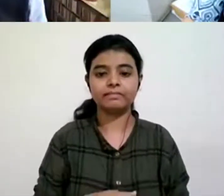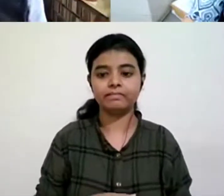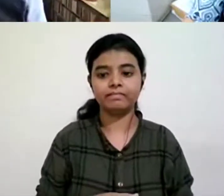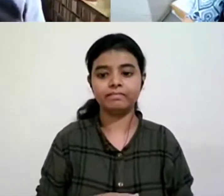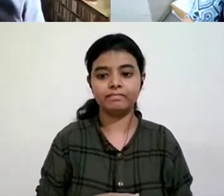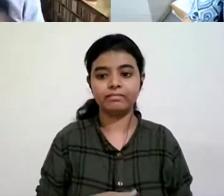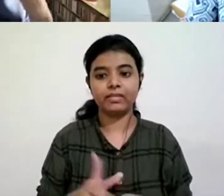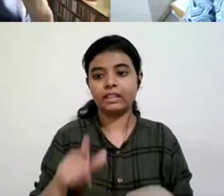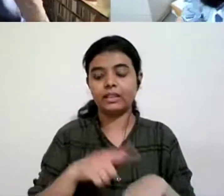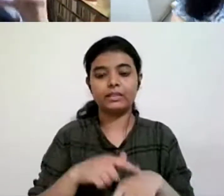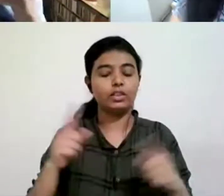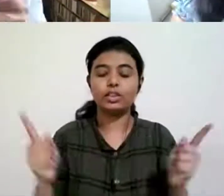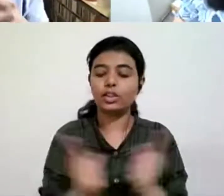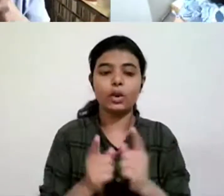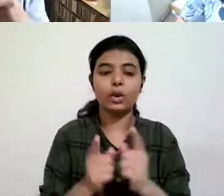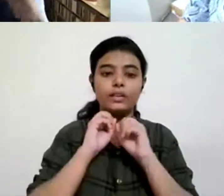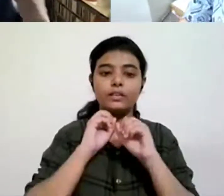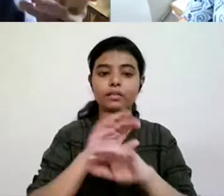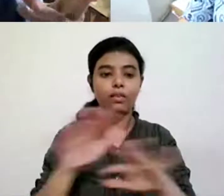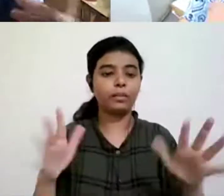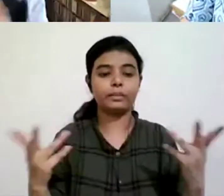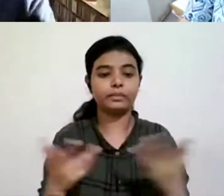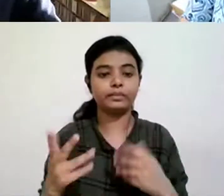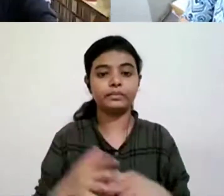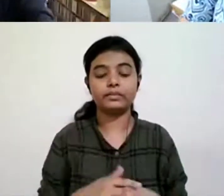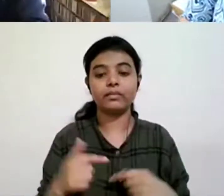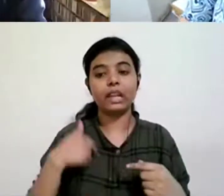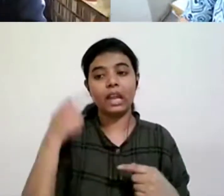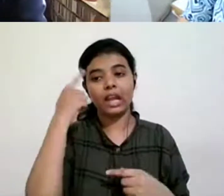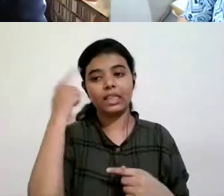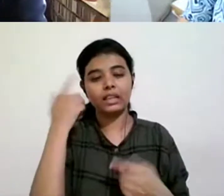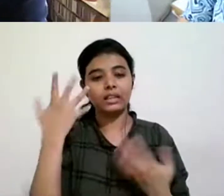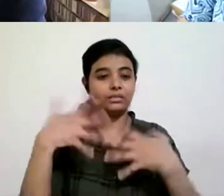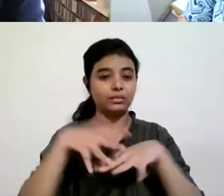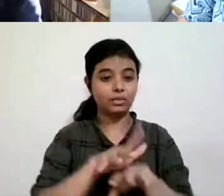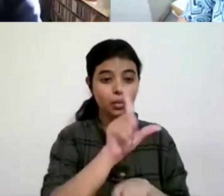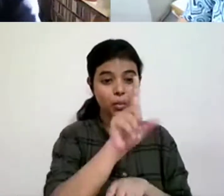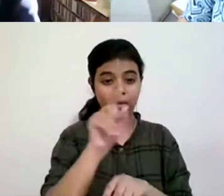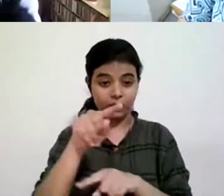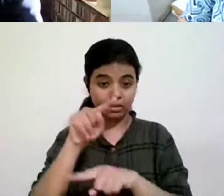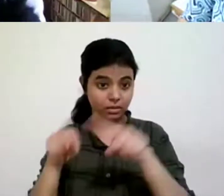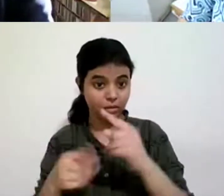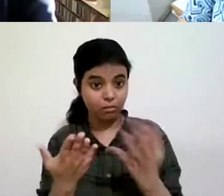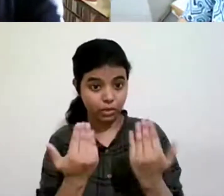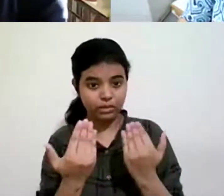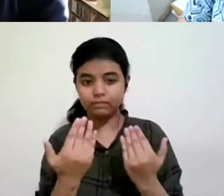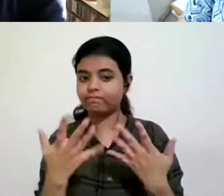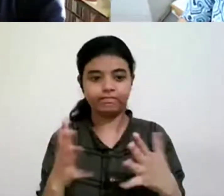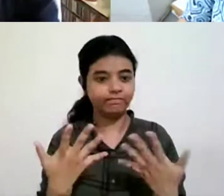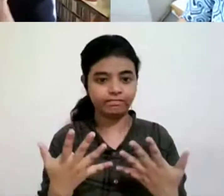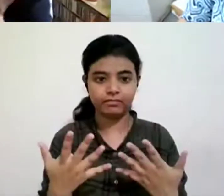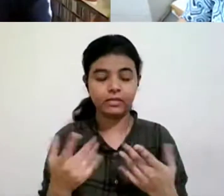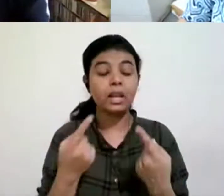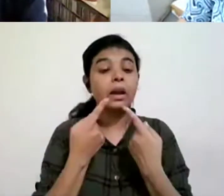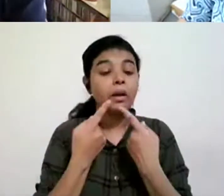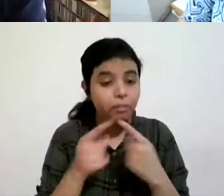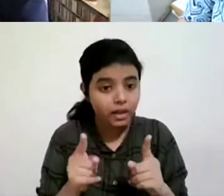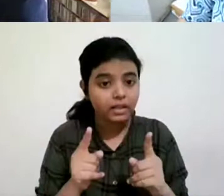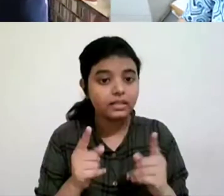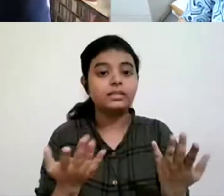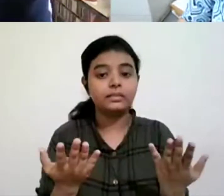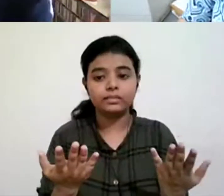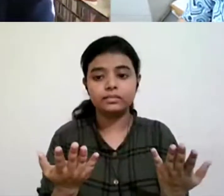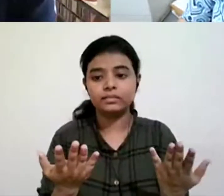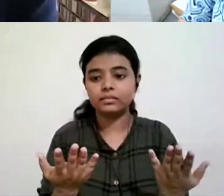long story short, I don't think that 100% inclusion will ever be possible, but it is